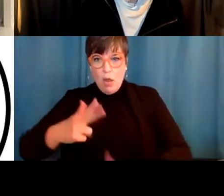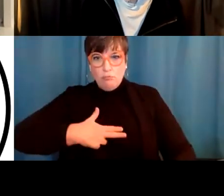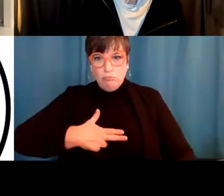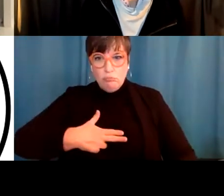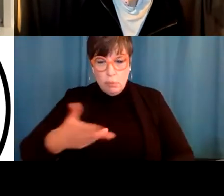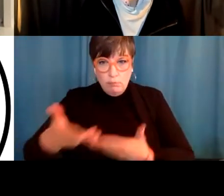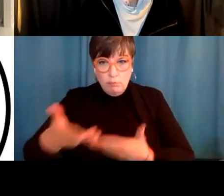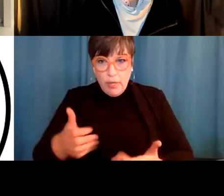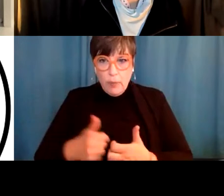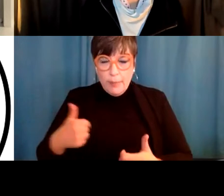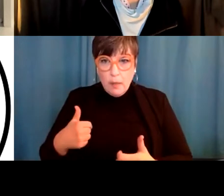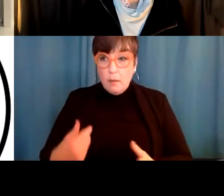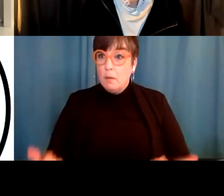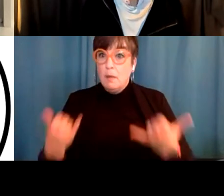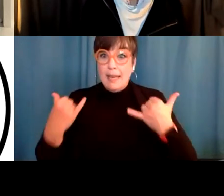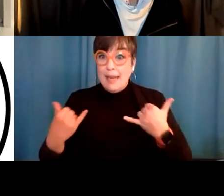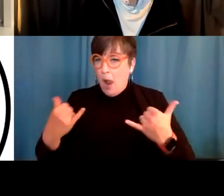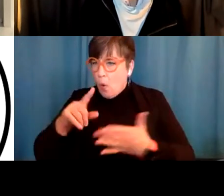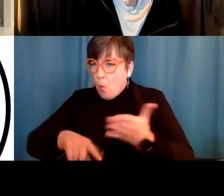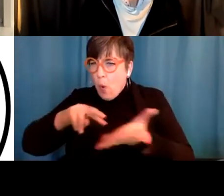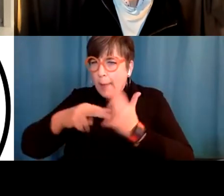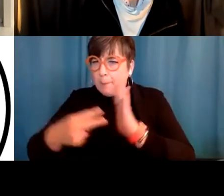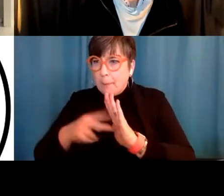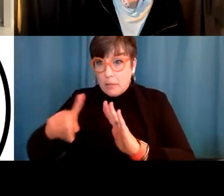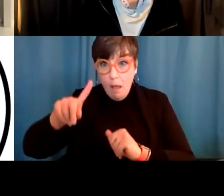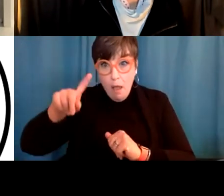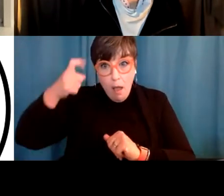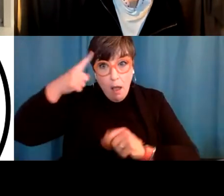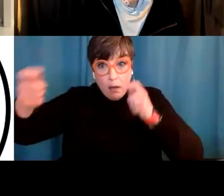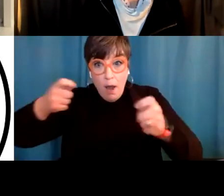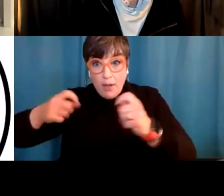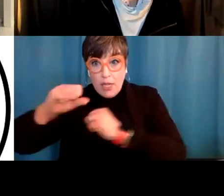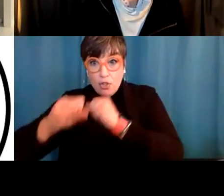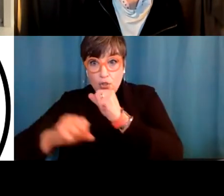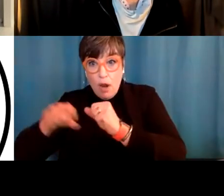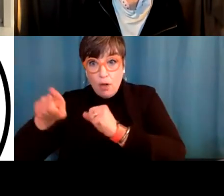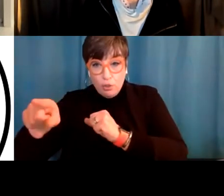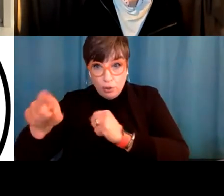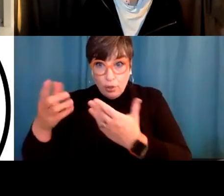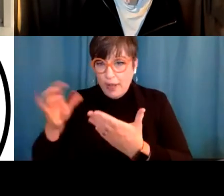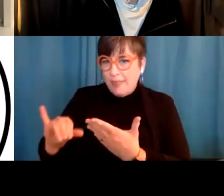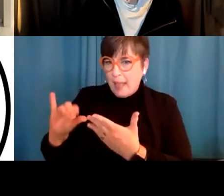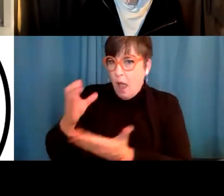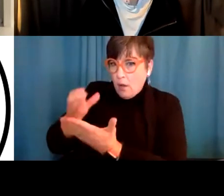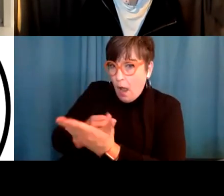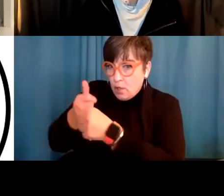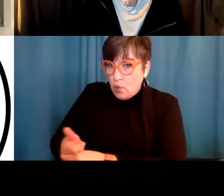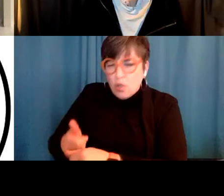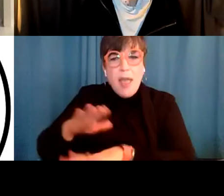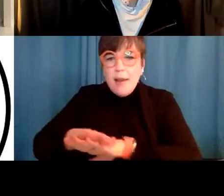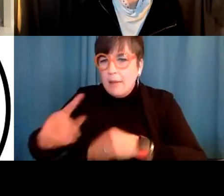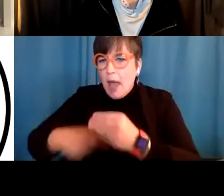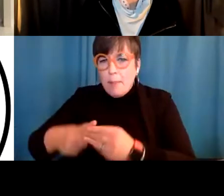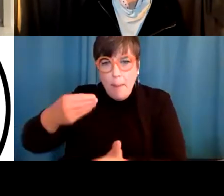governance, constitutional governance structures, which are beyond price, which are beyond money, beyond profit, and which are designed to